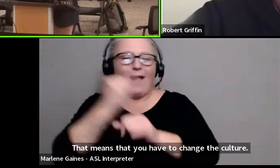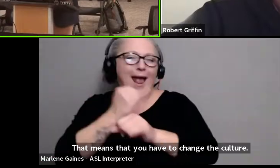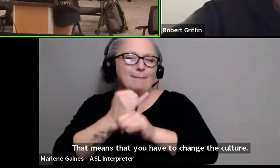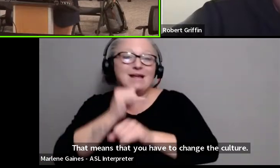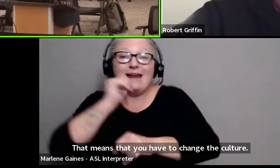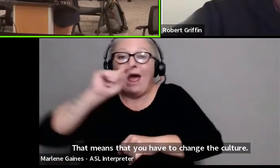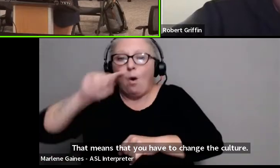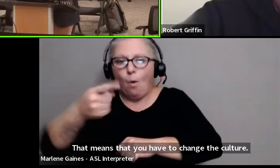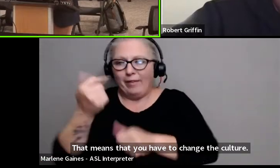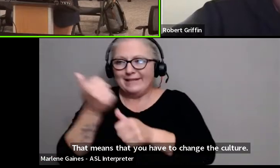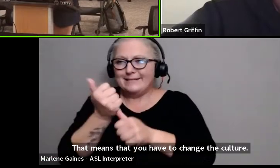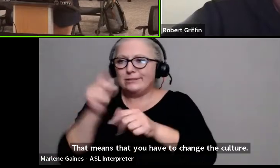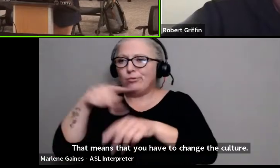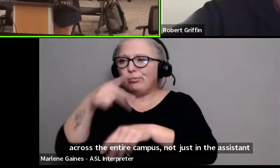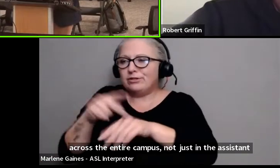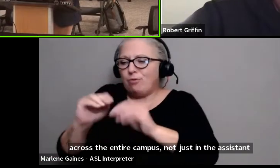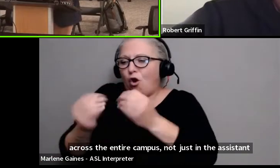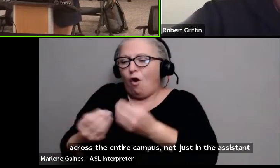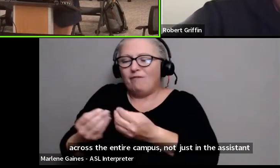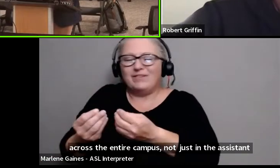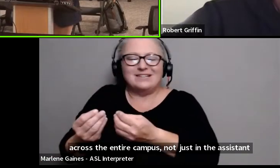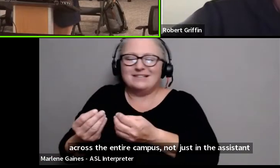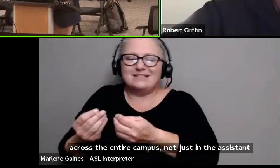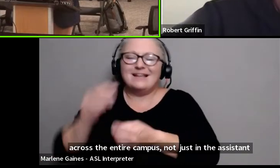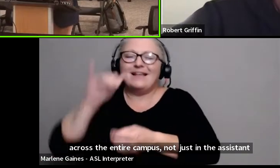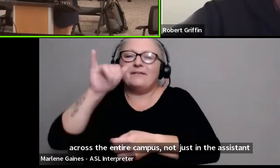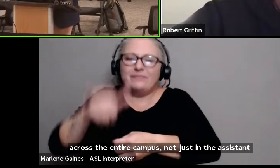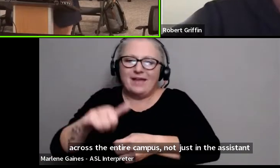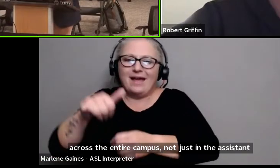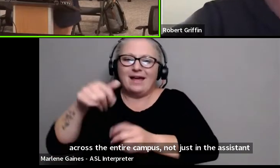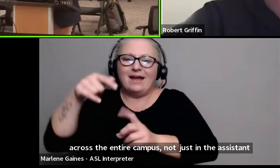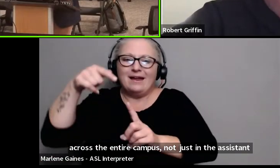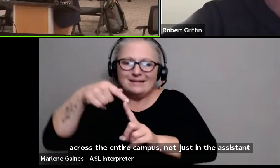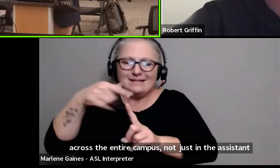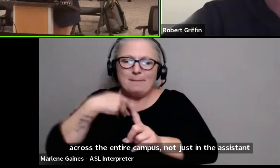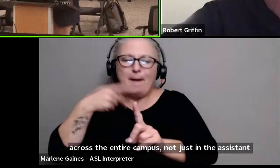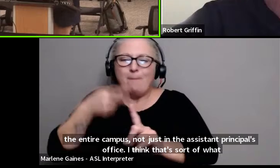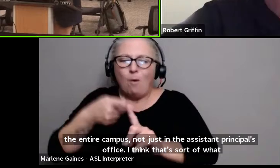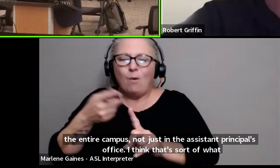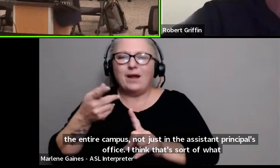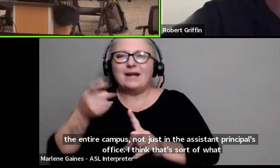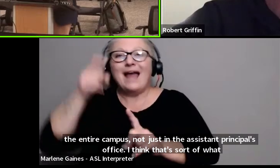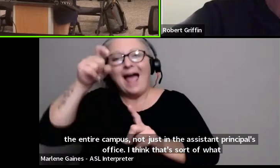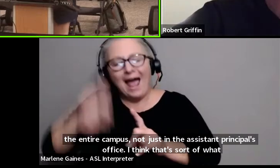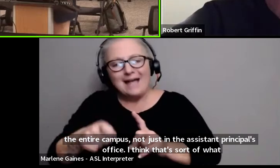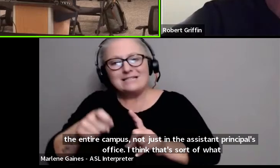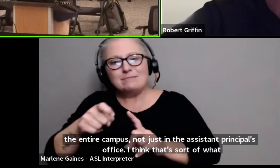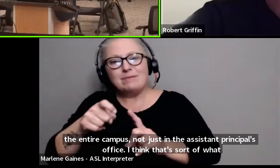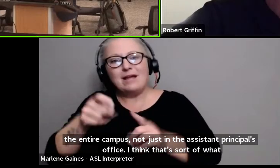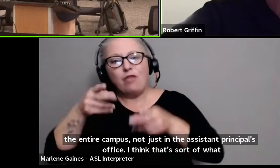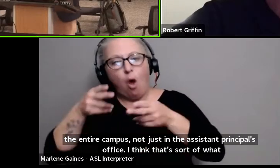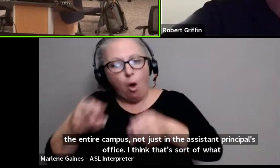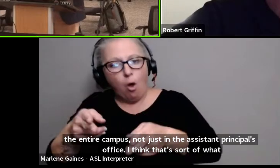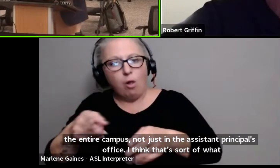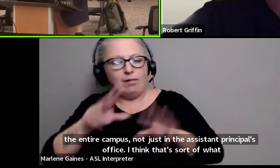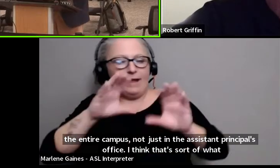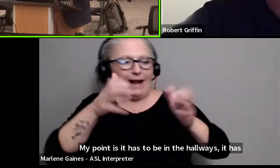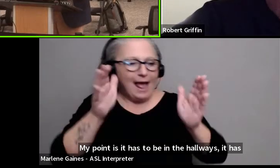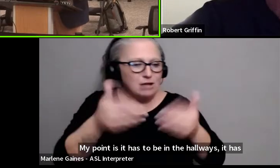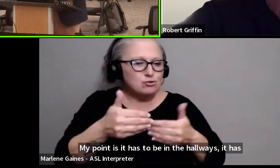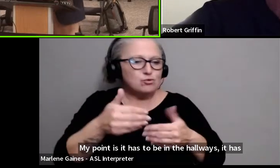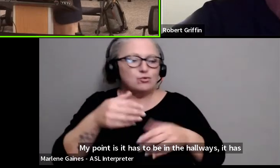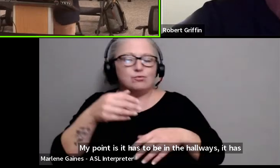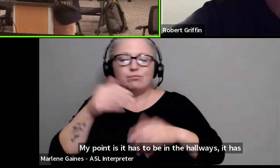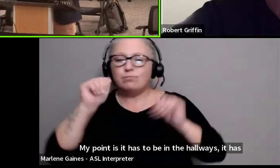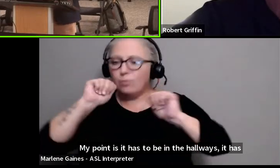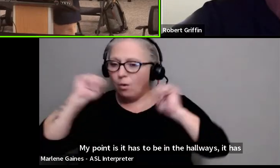in the assistant principal's office. I think that's sort of what my point is like it has to be in the hallways, it has to be in the classrooms, it has to